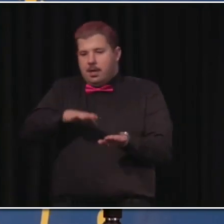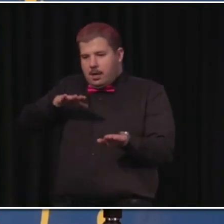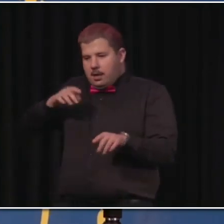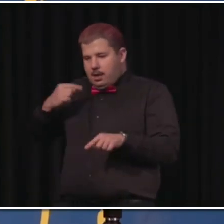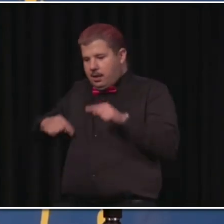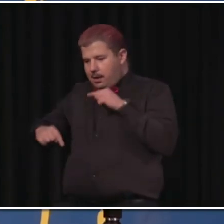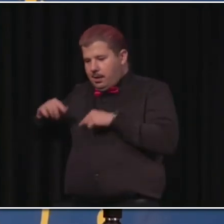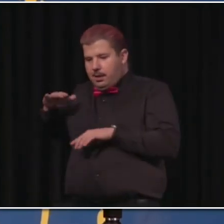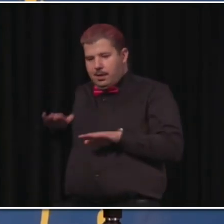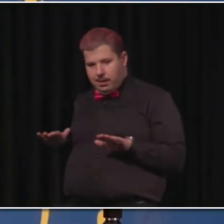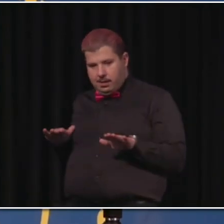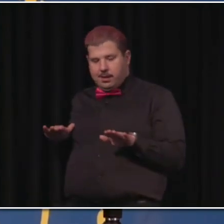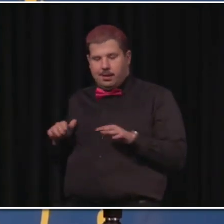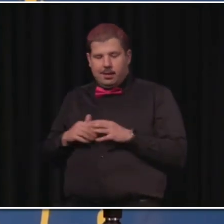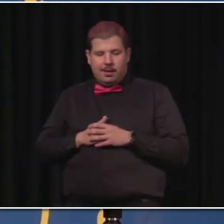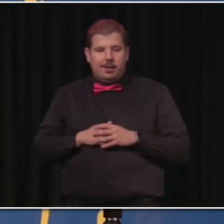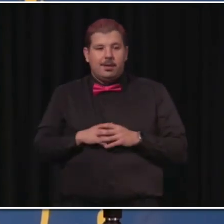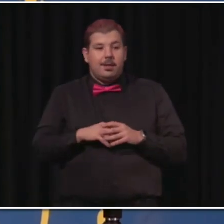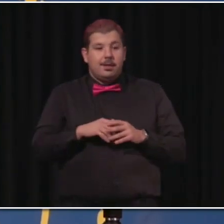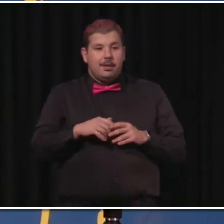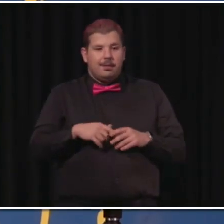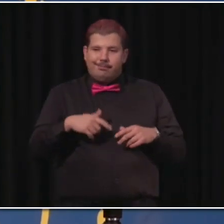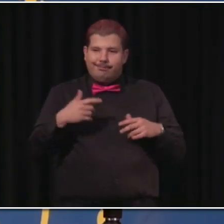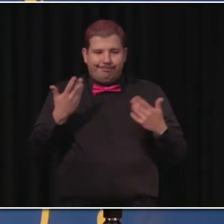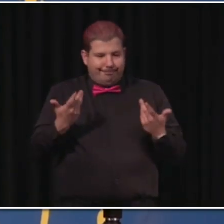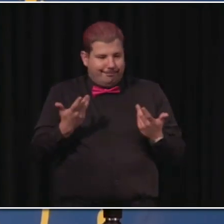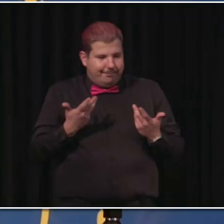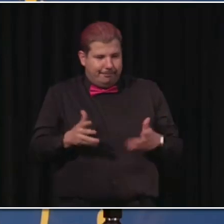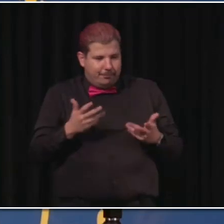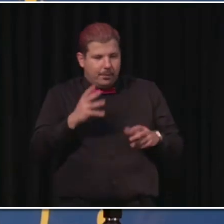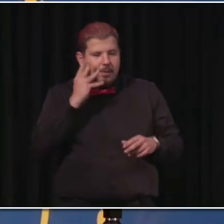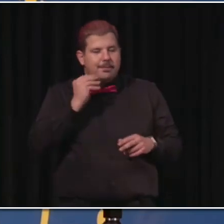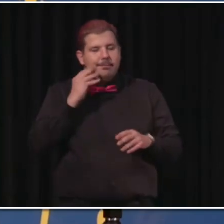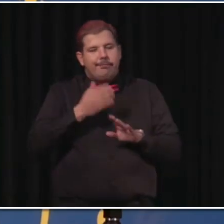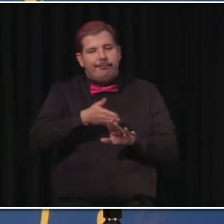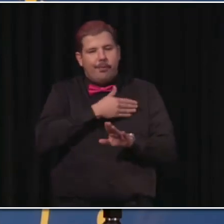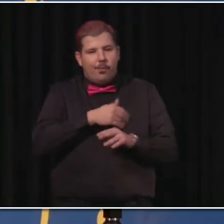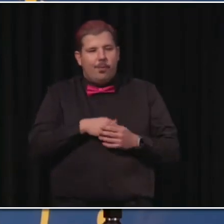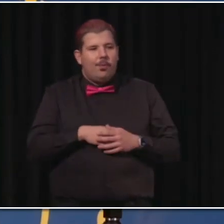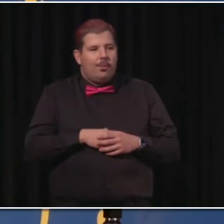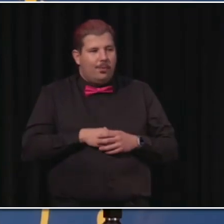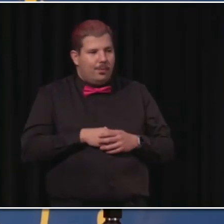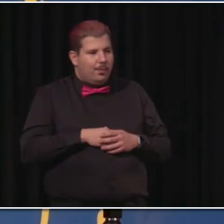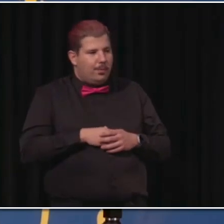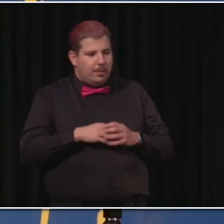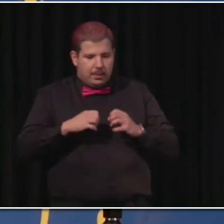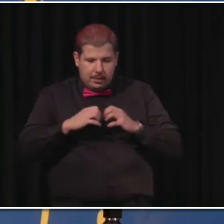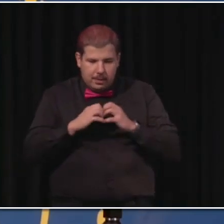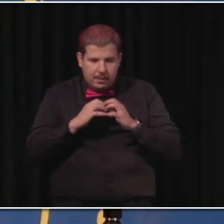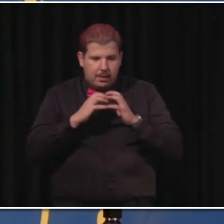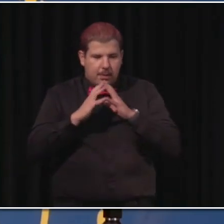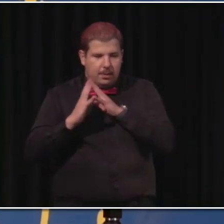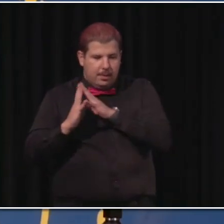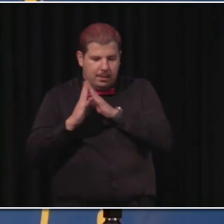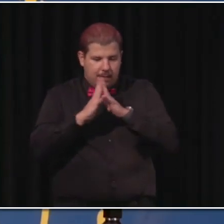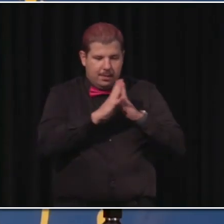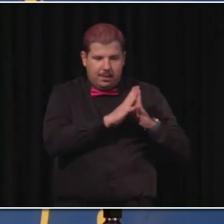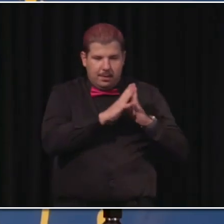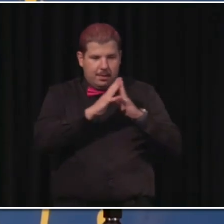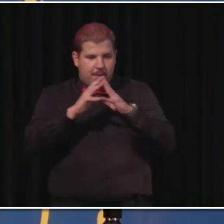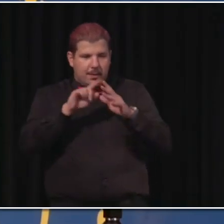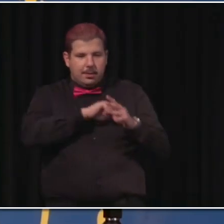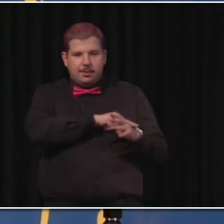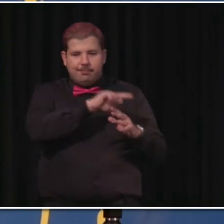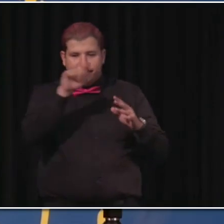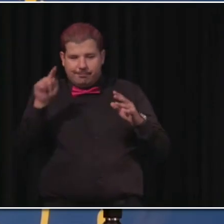backward. But we've been here before. This dialectic is the arc of America's